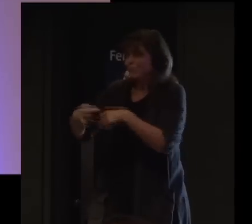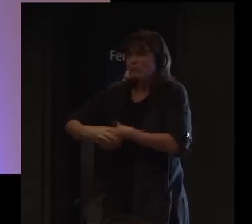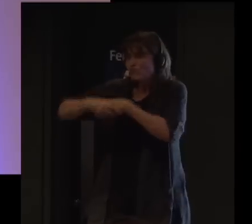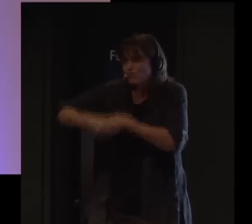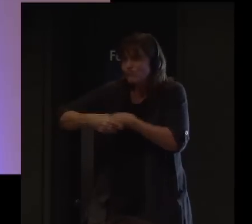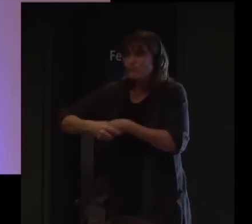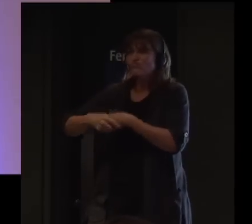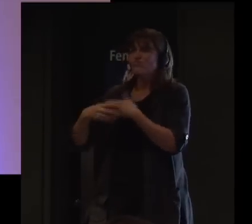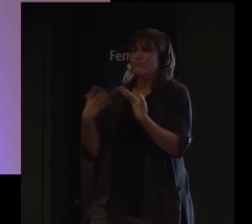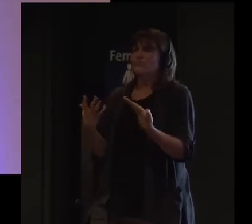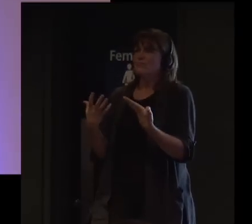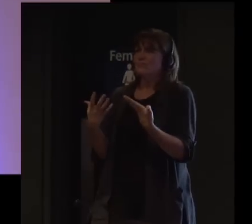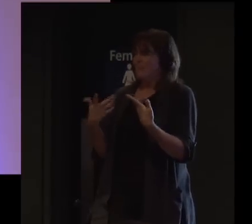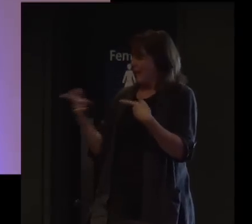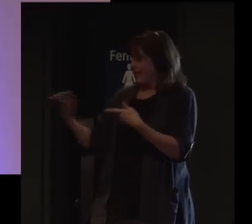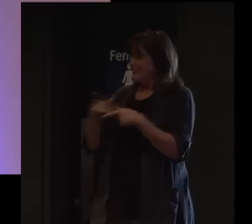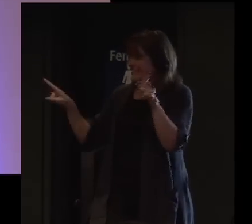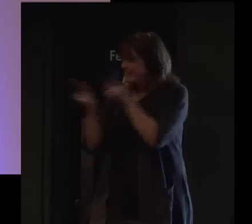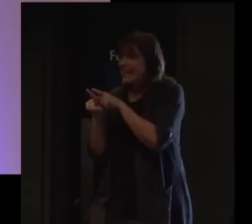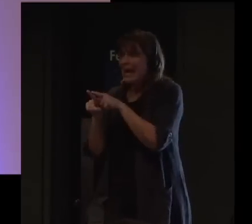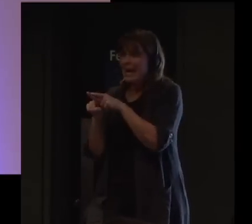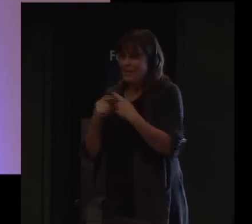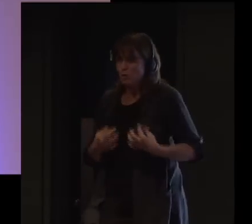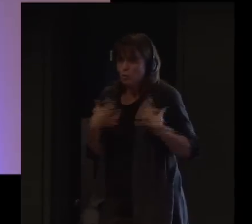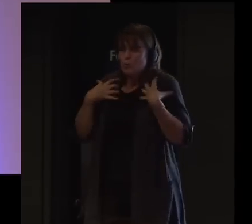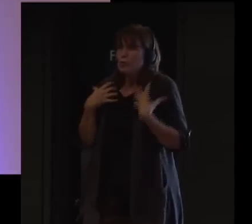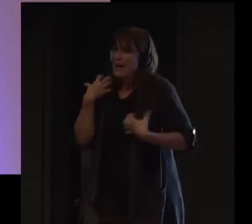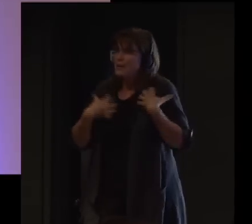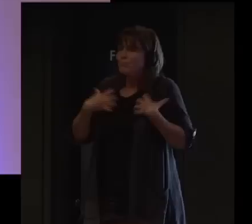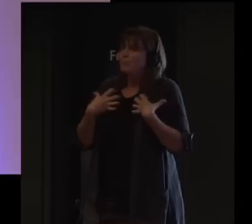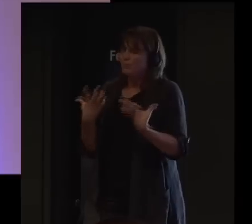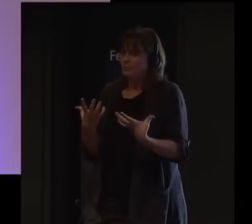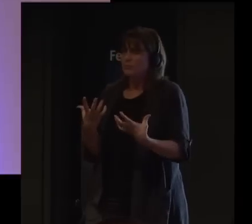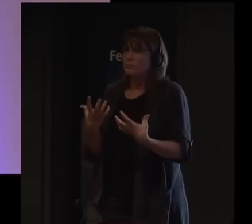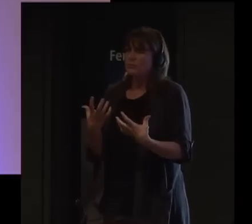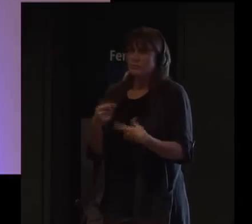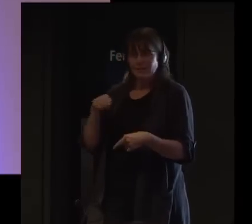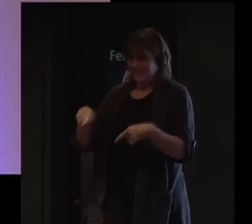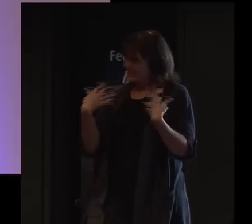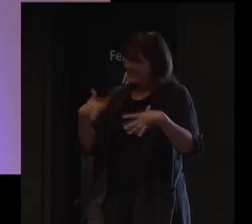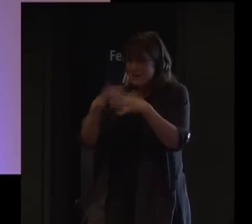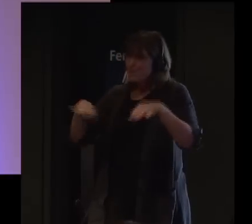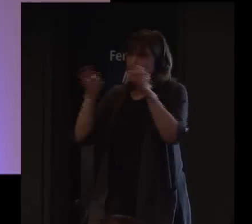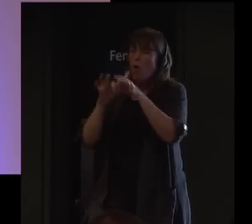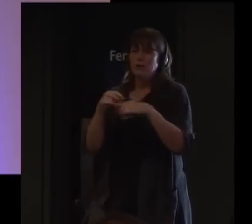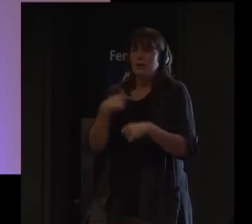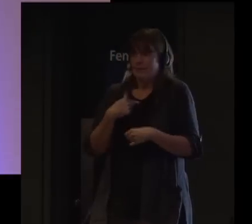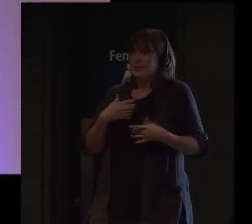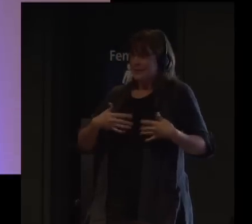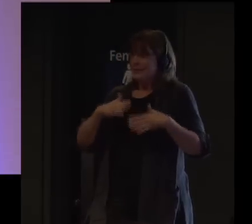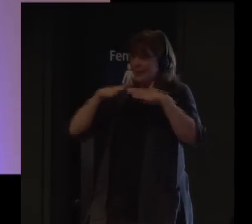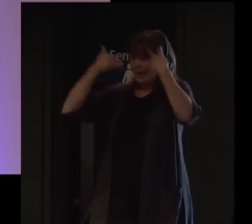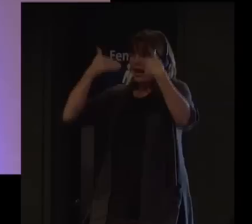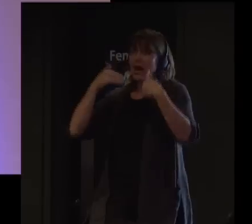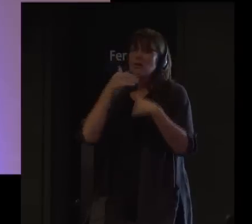experience. And this is a fabulous tool. And I'm glad, actually, that for the Euro 2012,